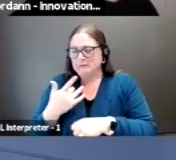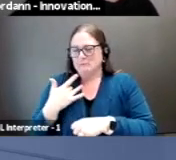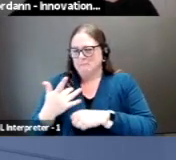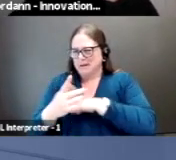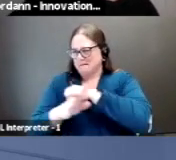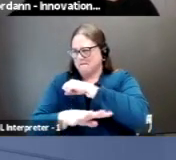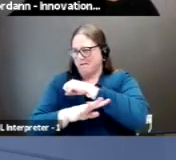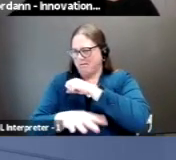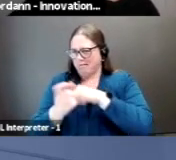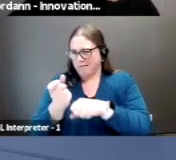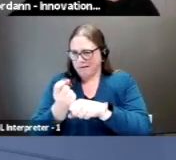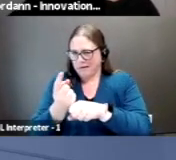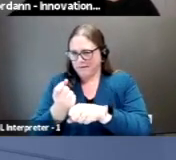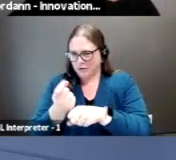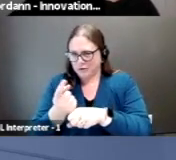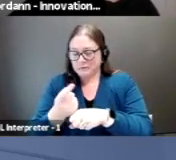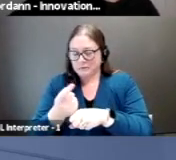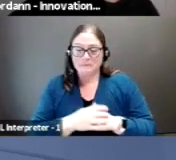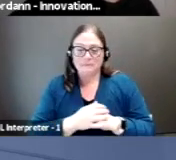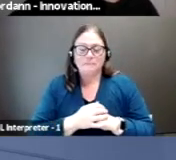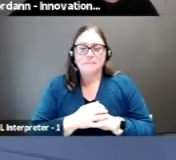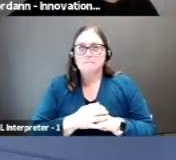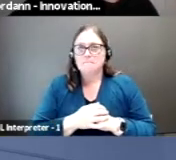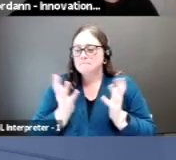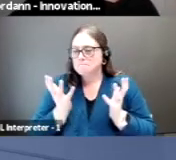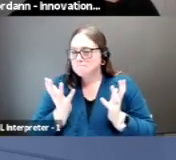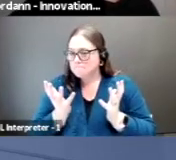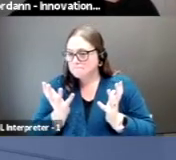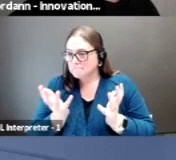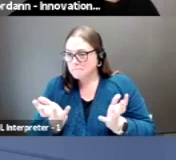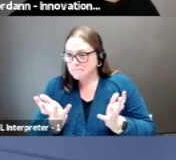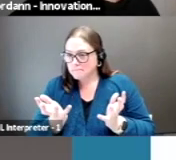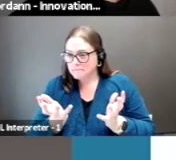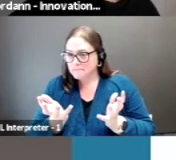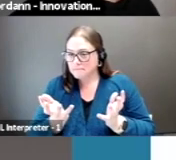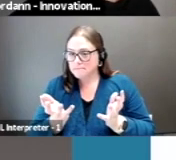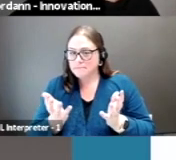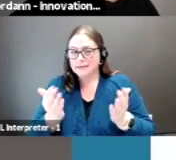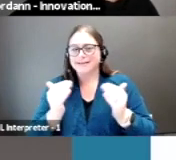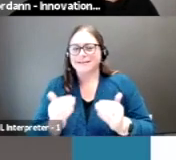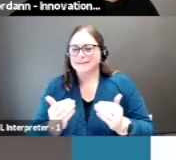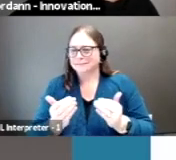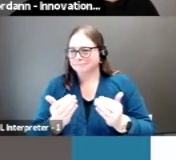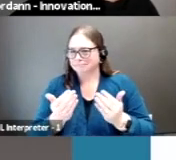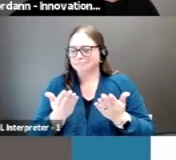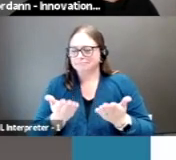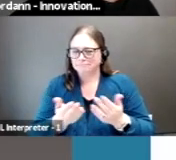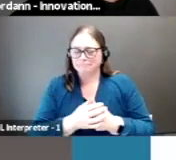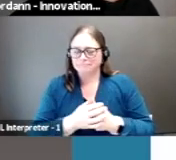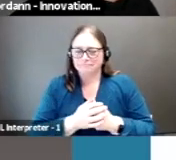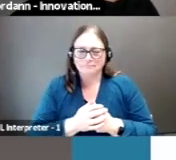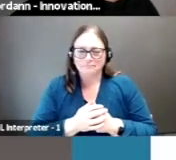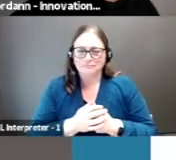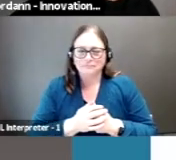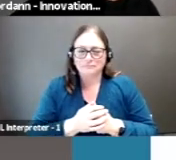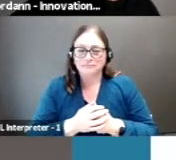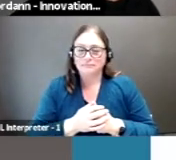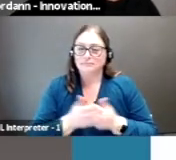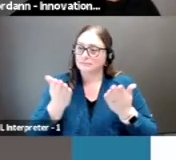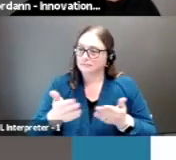time. So go next here. So here's